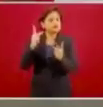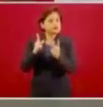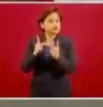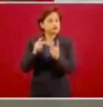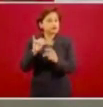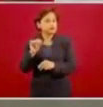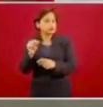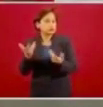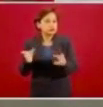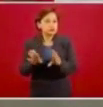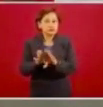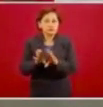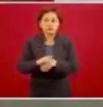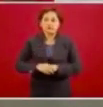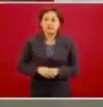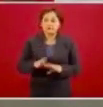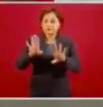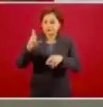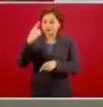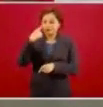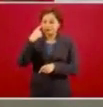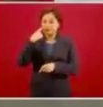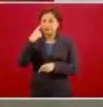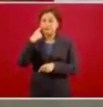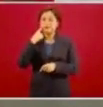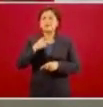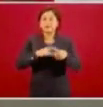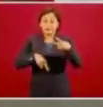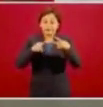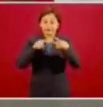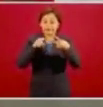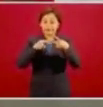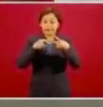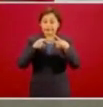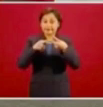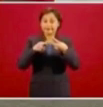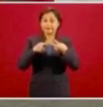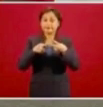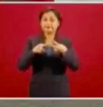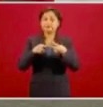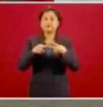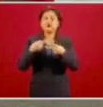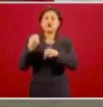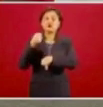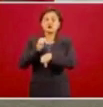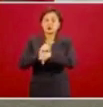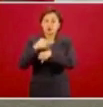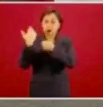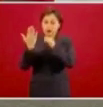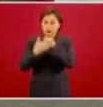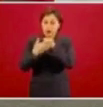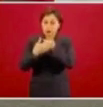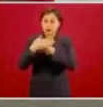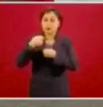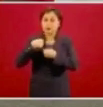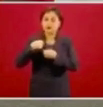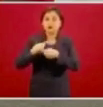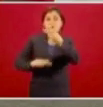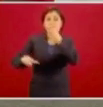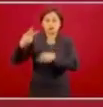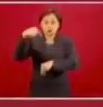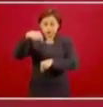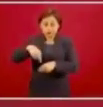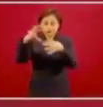the infection rate, how is it looking? Has it increased? Has it decreased? Is it within a normal rate? What can you say about